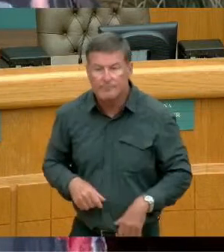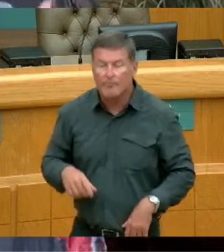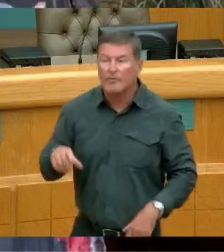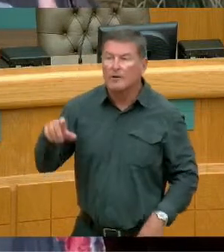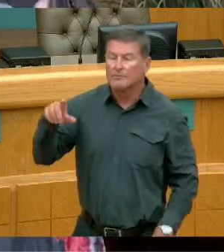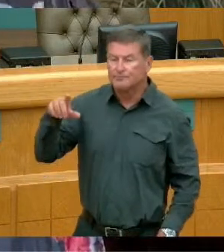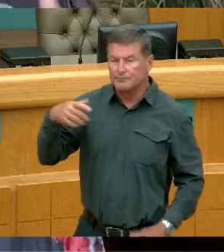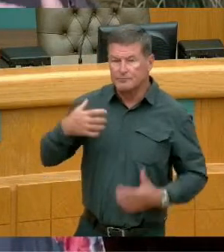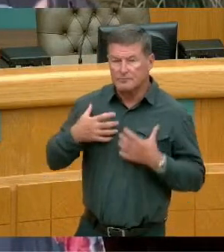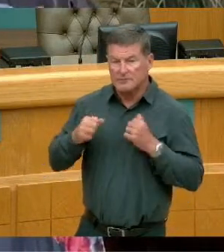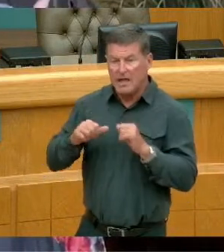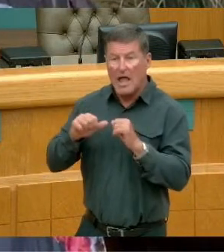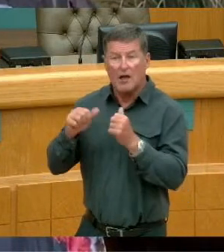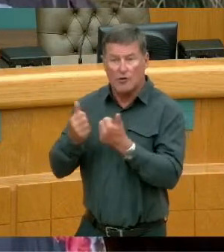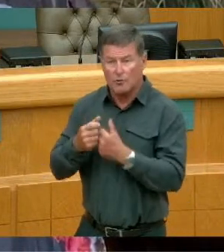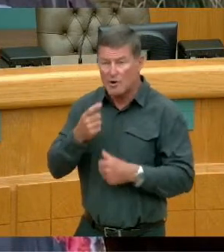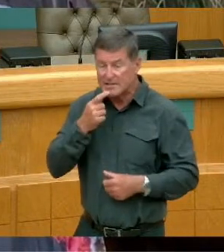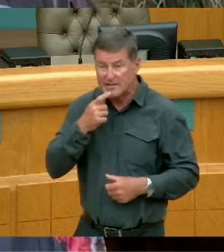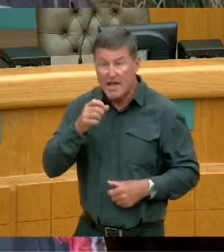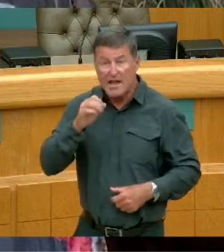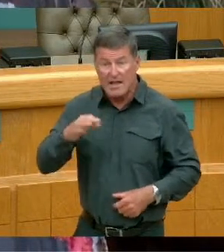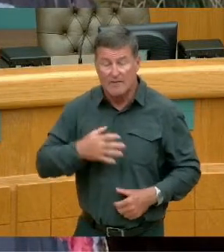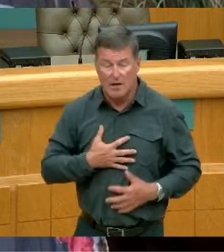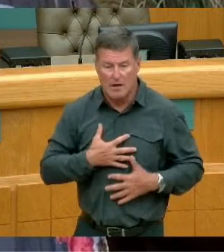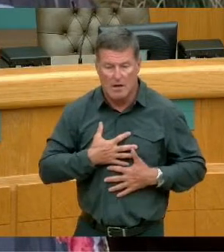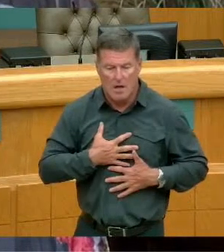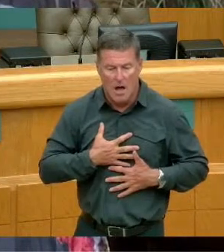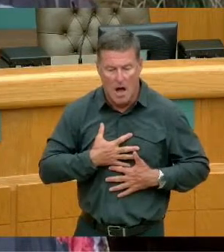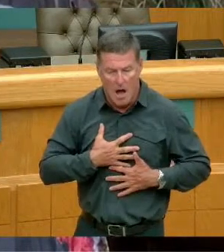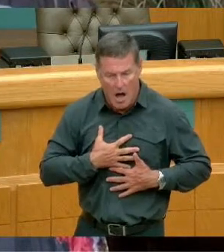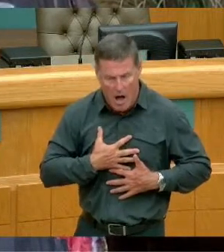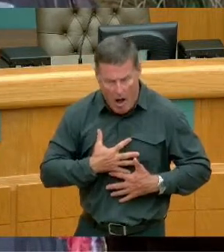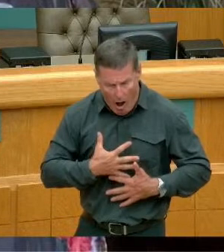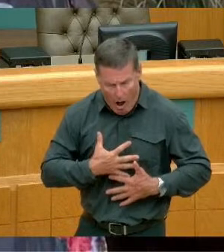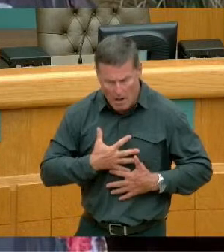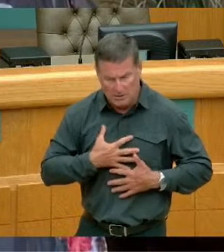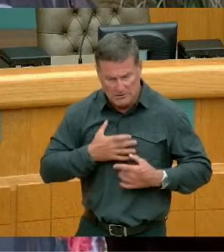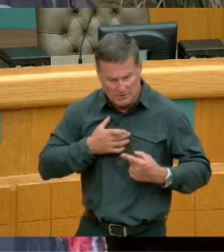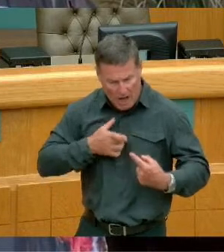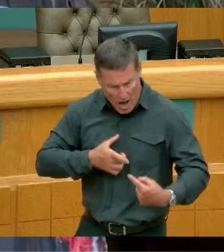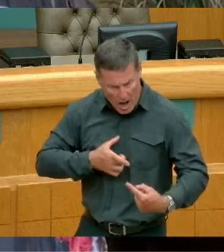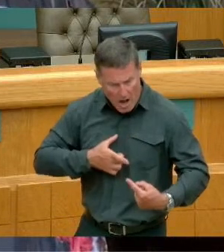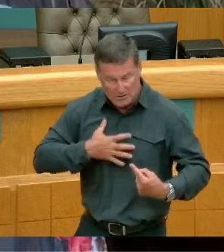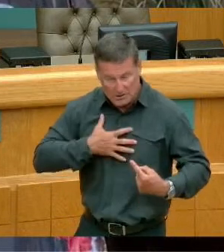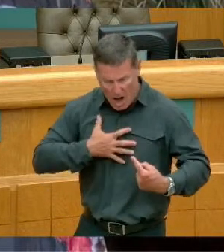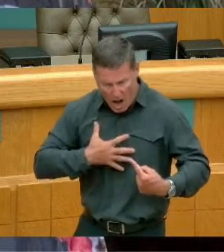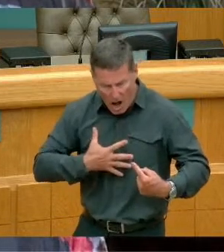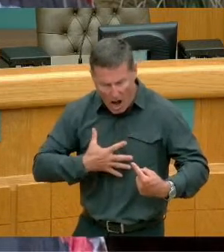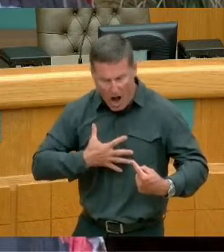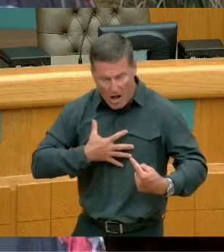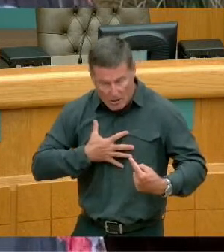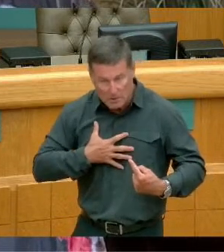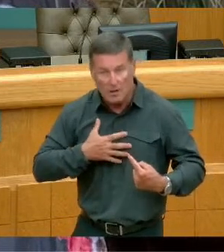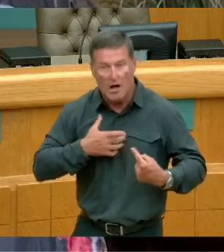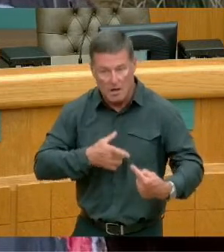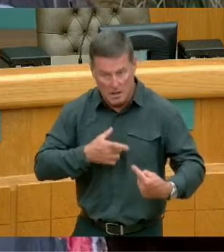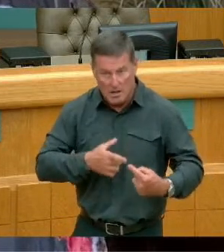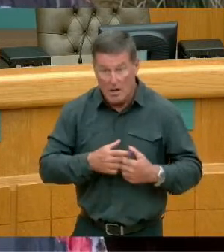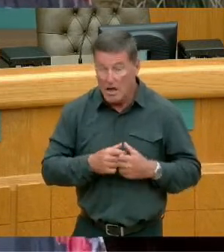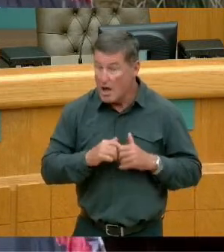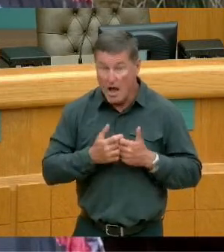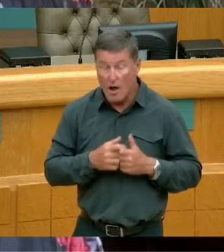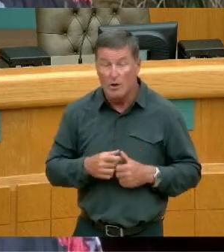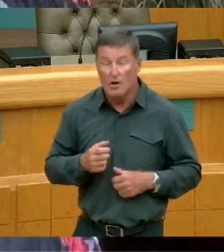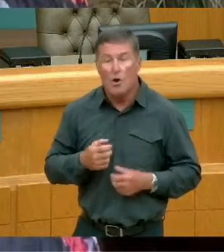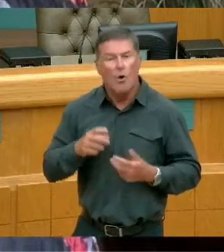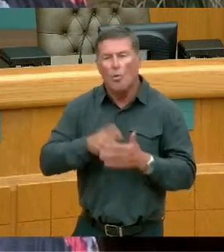me, when you're really struggling to breathe, Annette, that's when you need to go. You're struggling how? So you're getting up off your